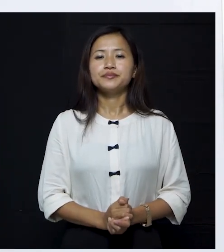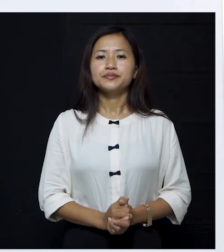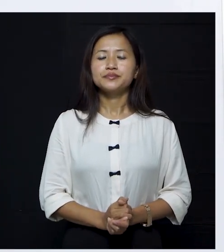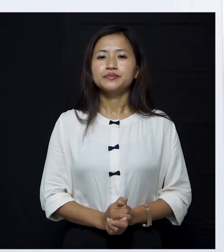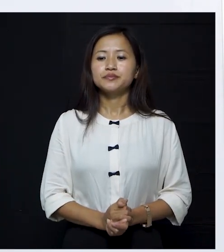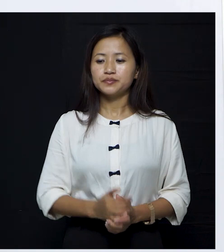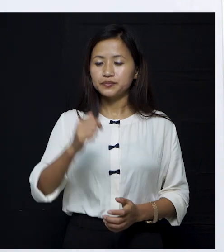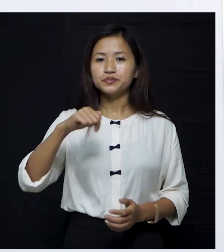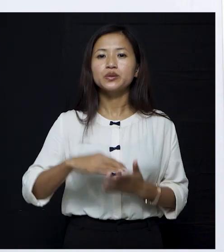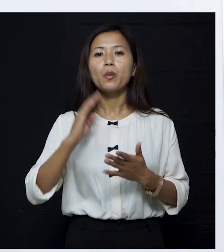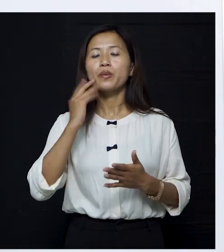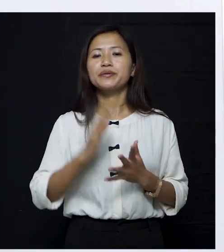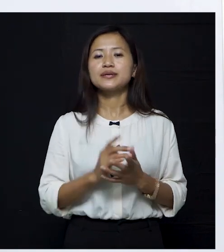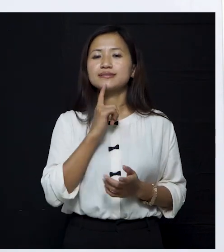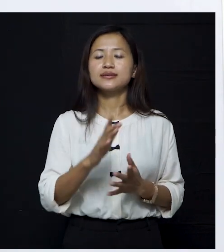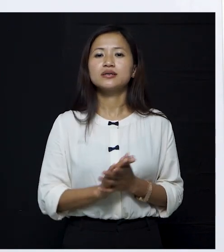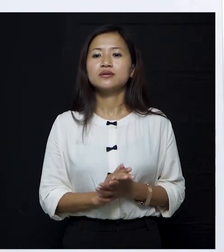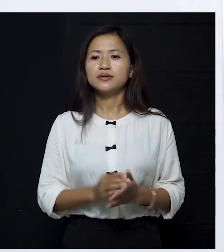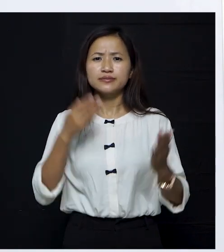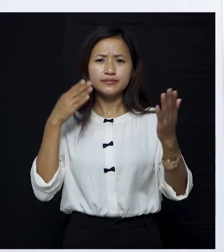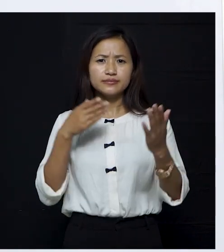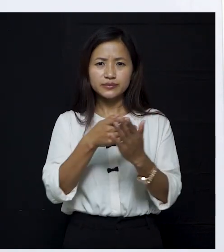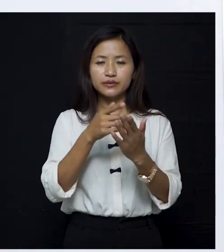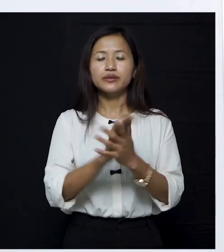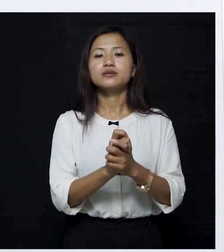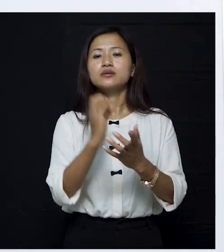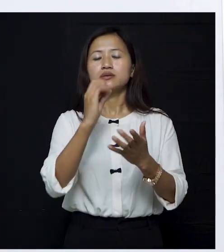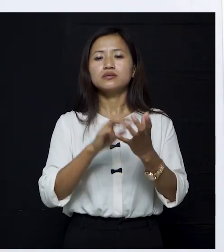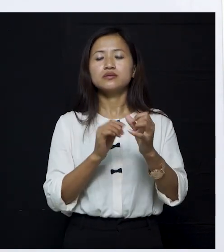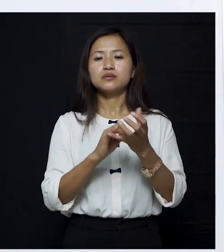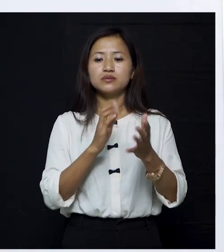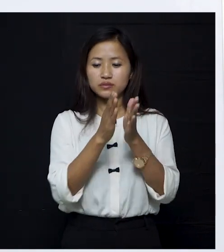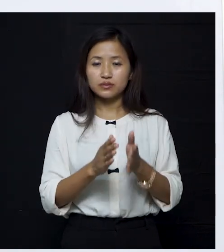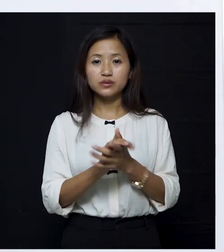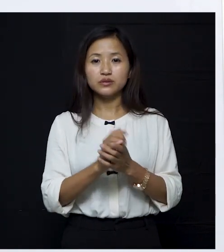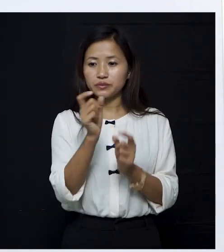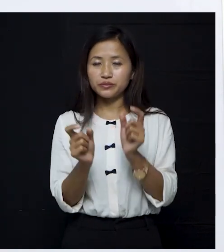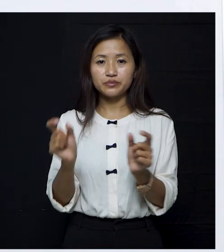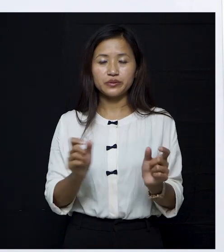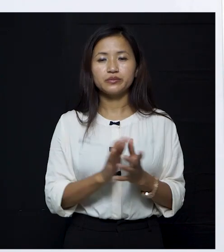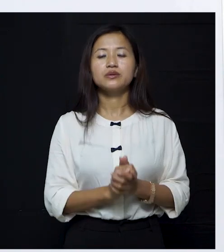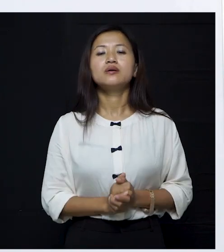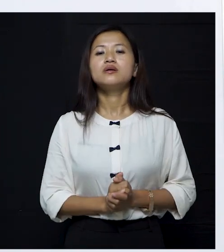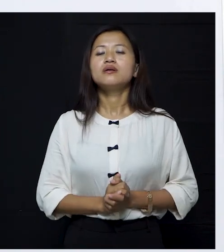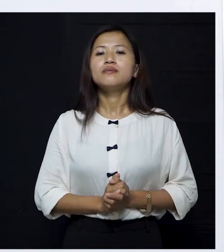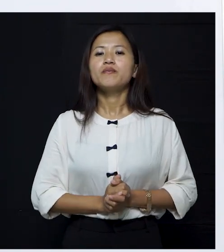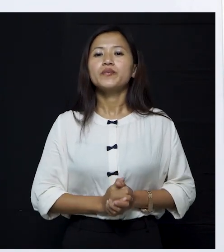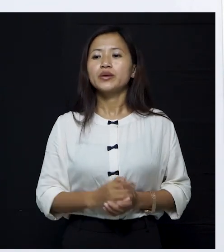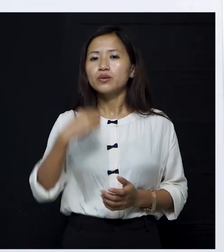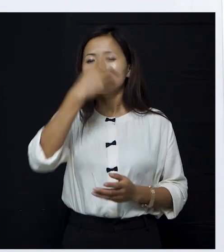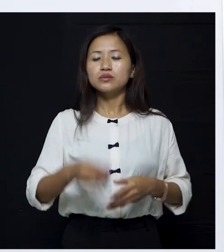consumer. Now, when I say direct consumer, we are talking about those people, those consumers